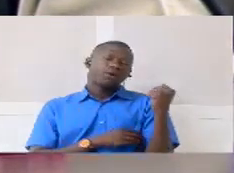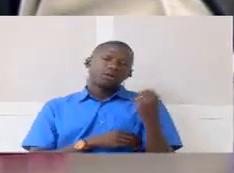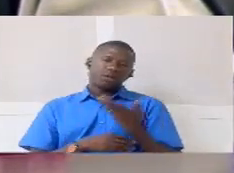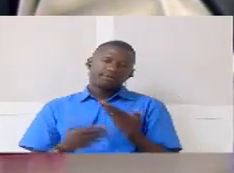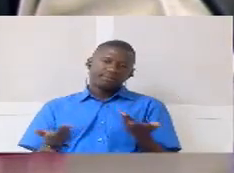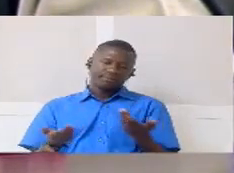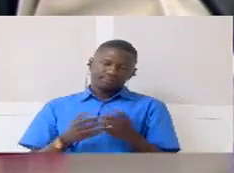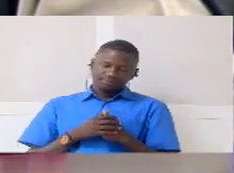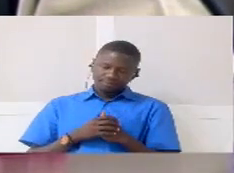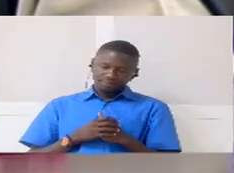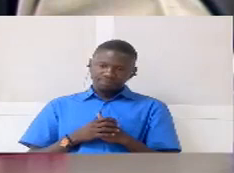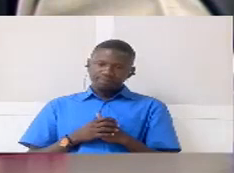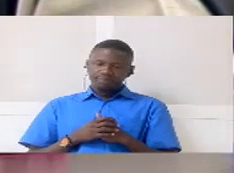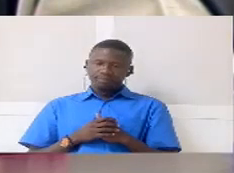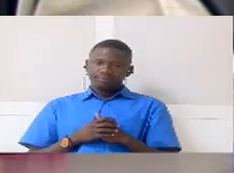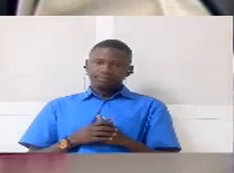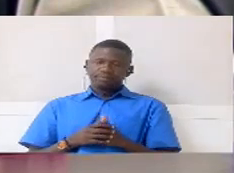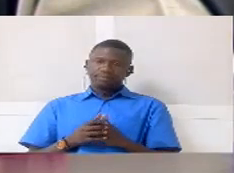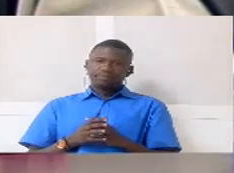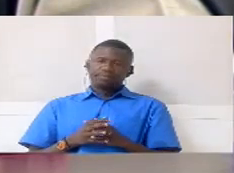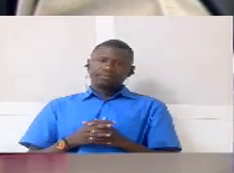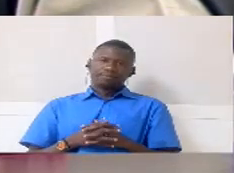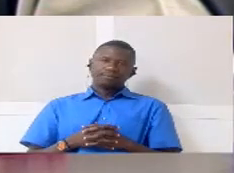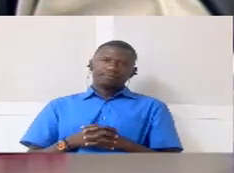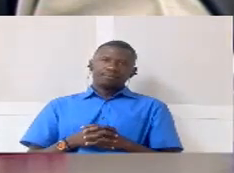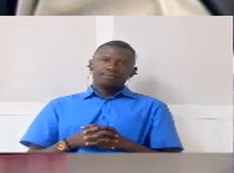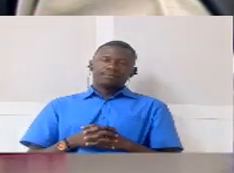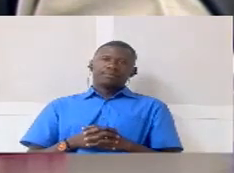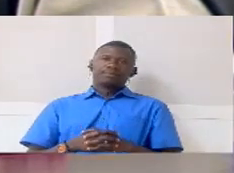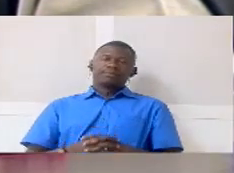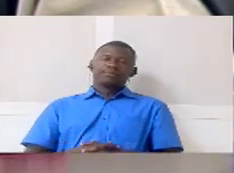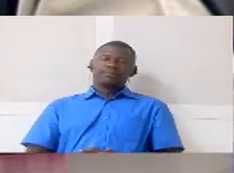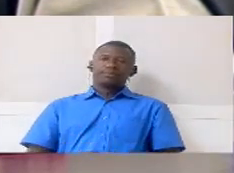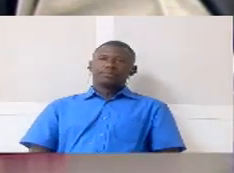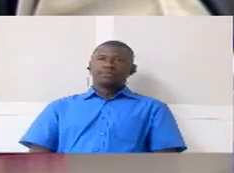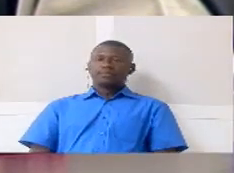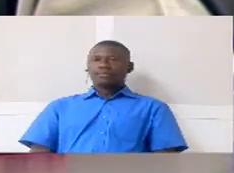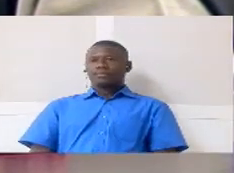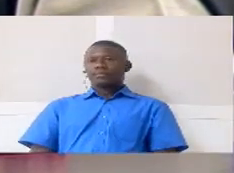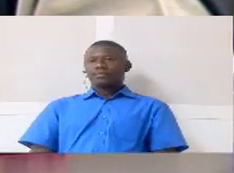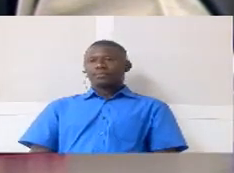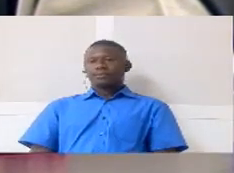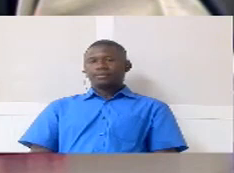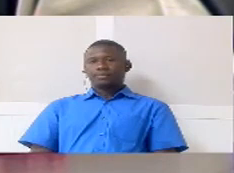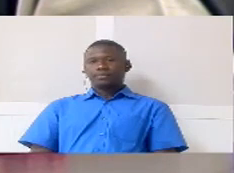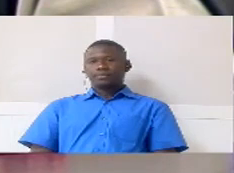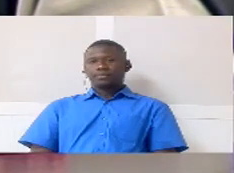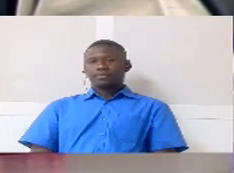prisoners, they are like people who have no legs or hands. Anything that goes in there is what comes out from the outside from